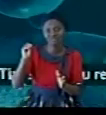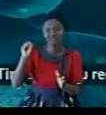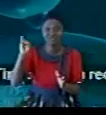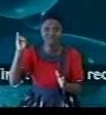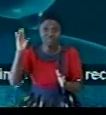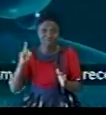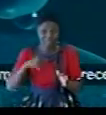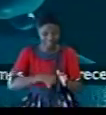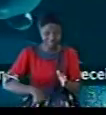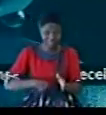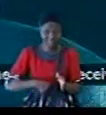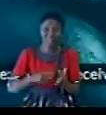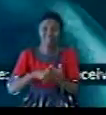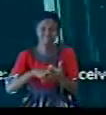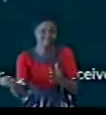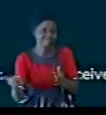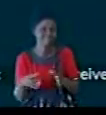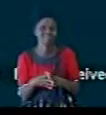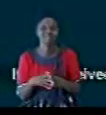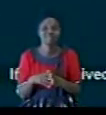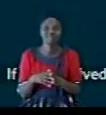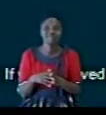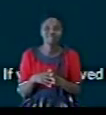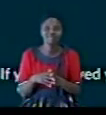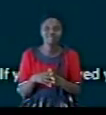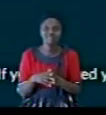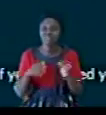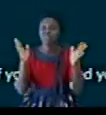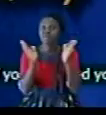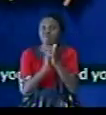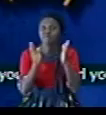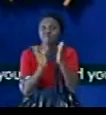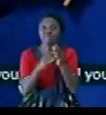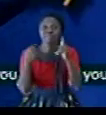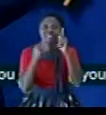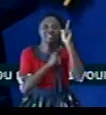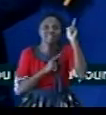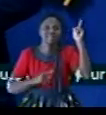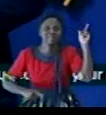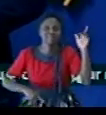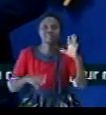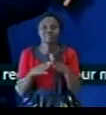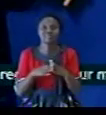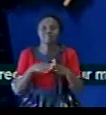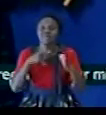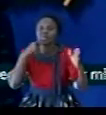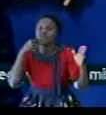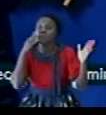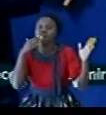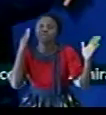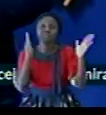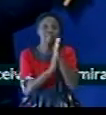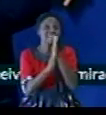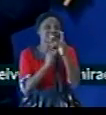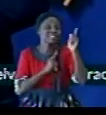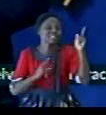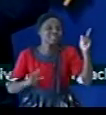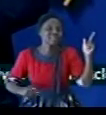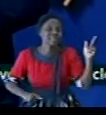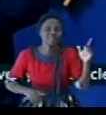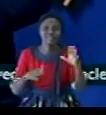the moderating overseer. Praise the Lord. Praise the